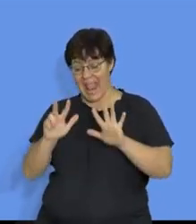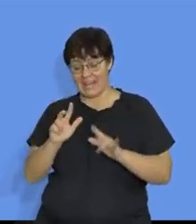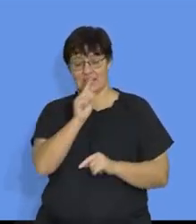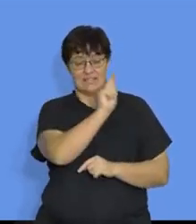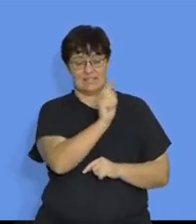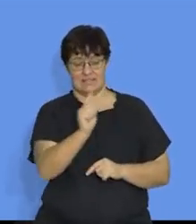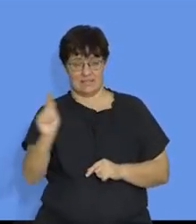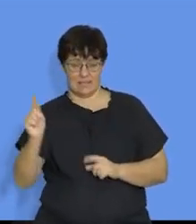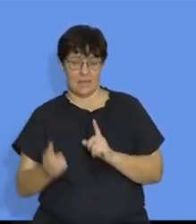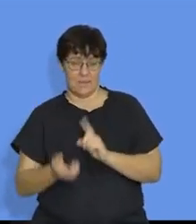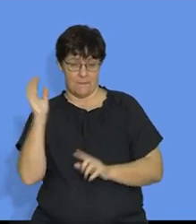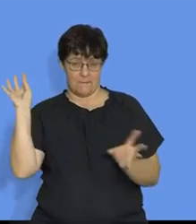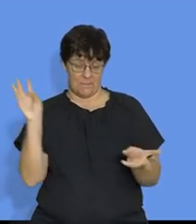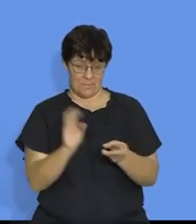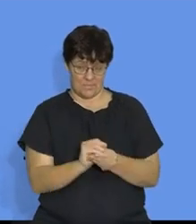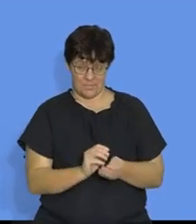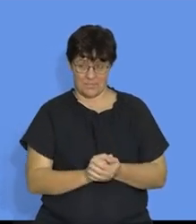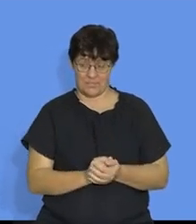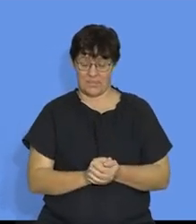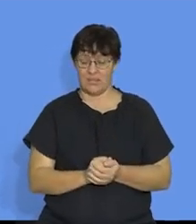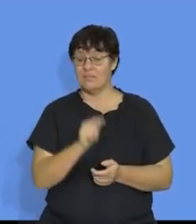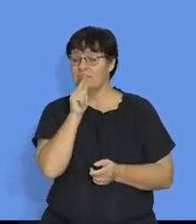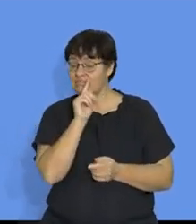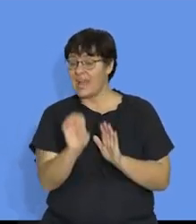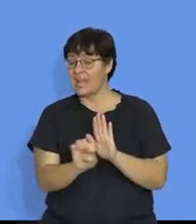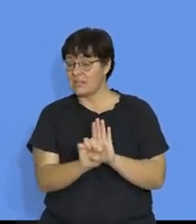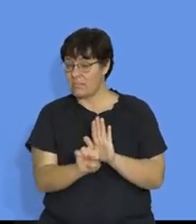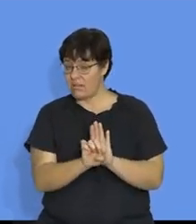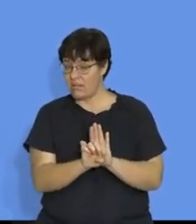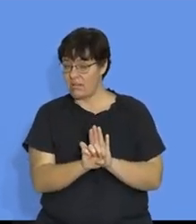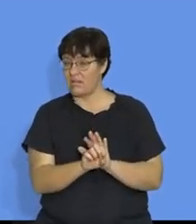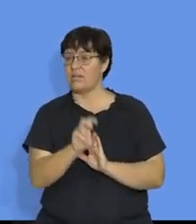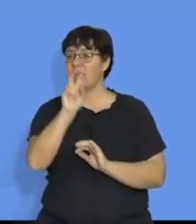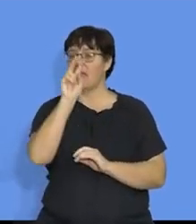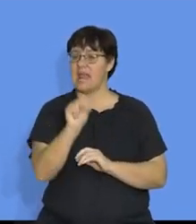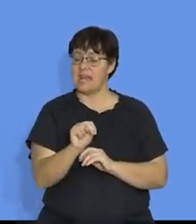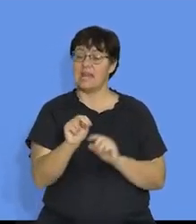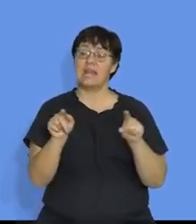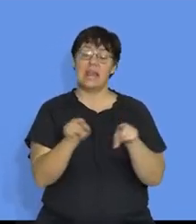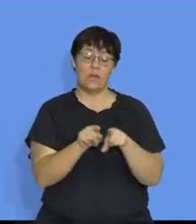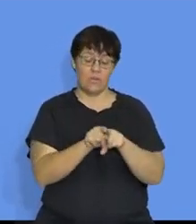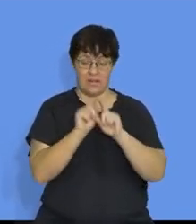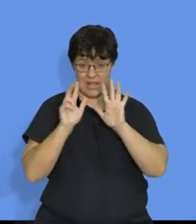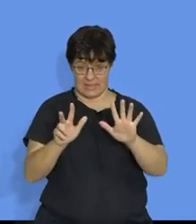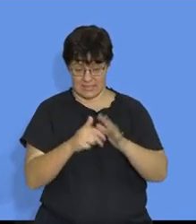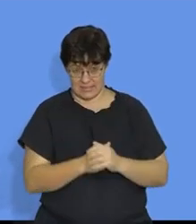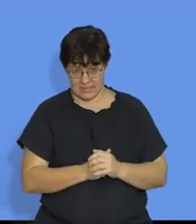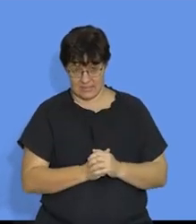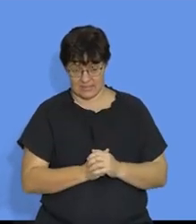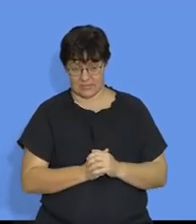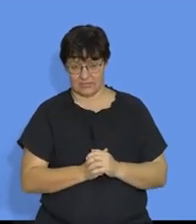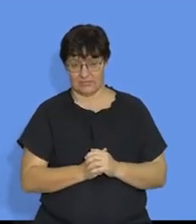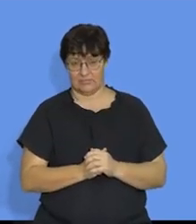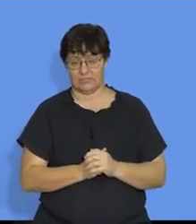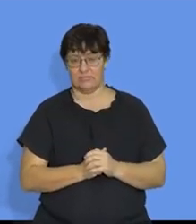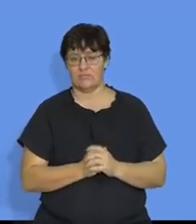8 terms. So that means for this particular example, n is equal to 8. So